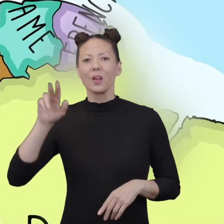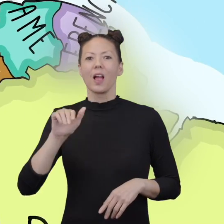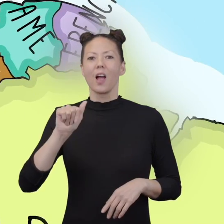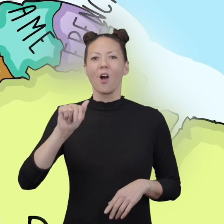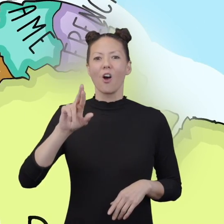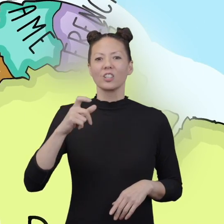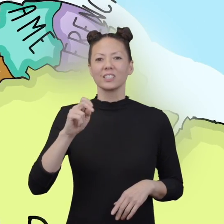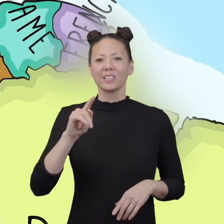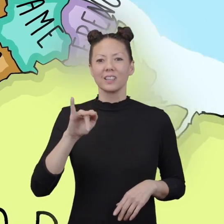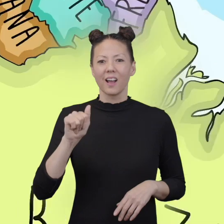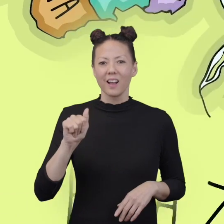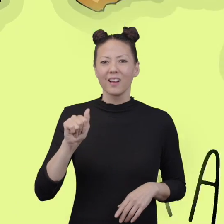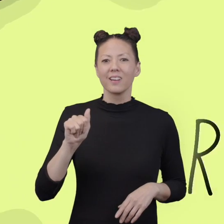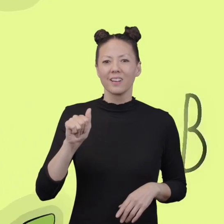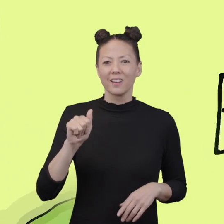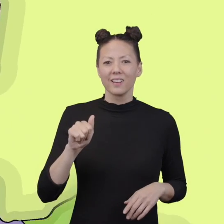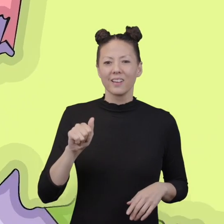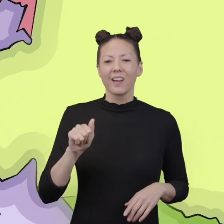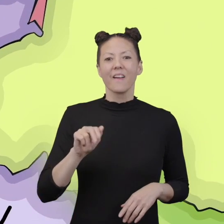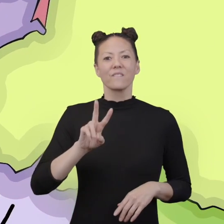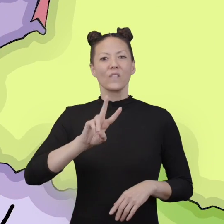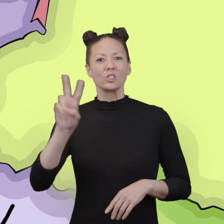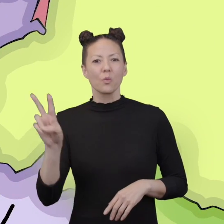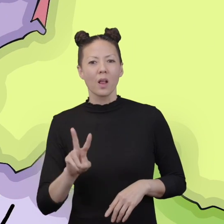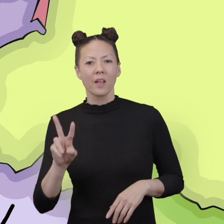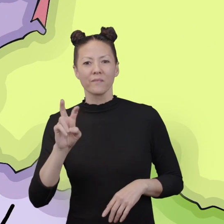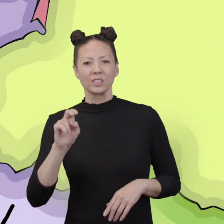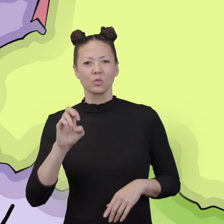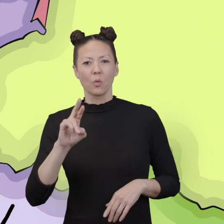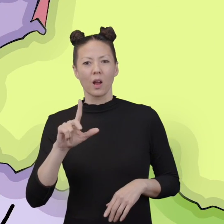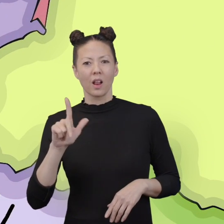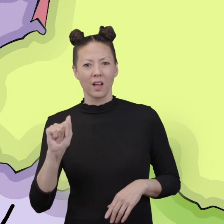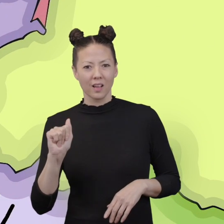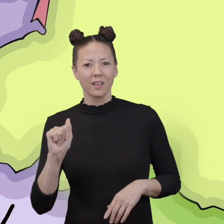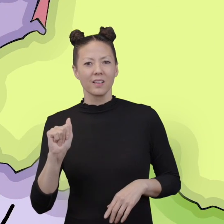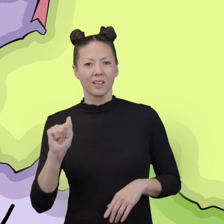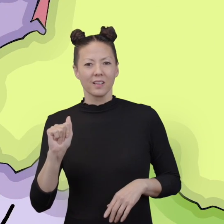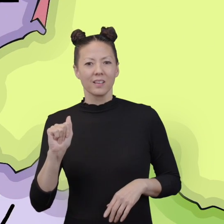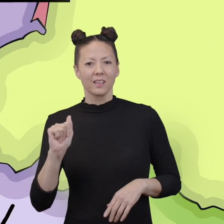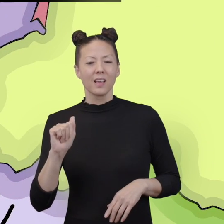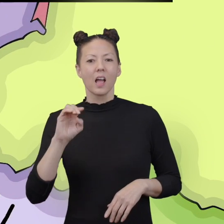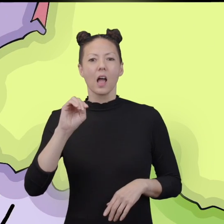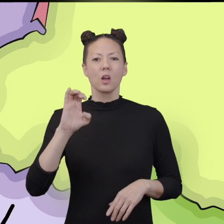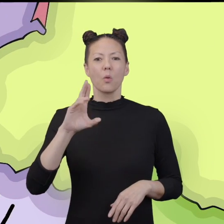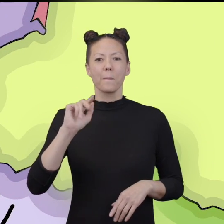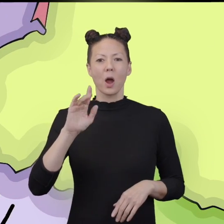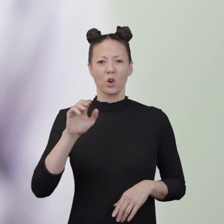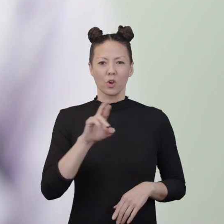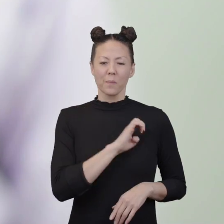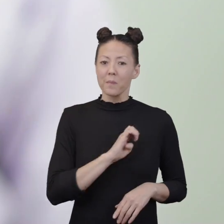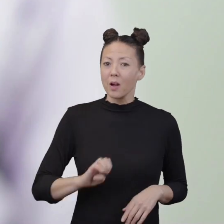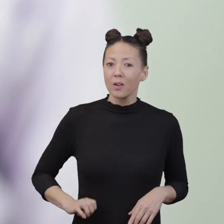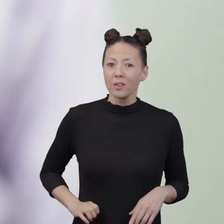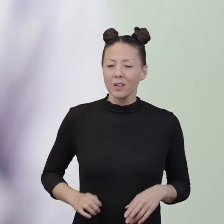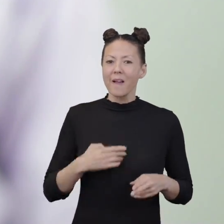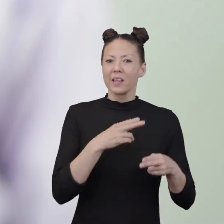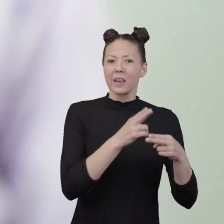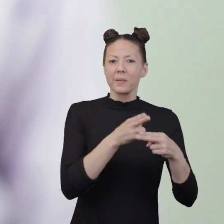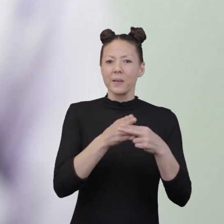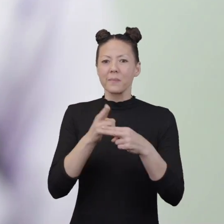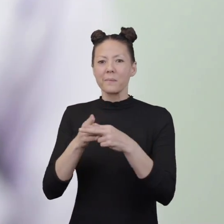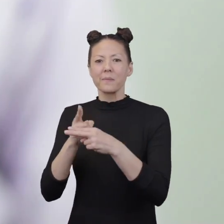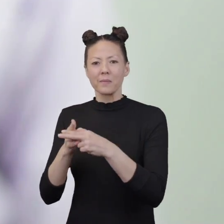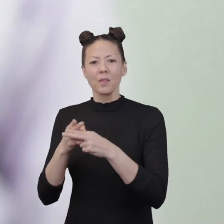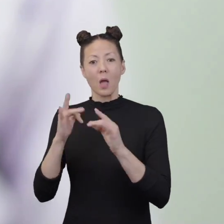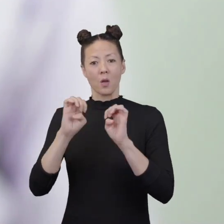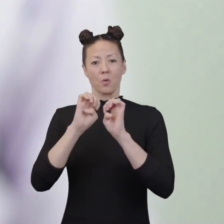Venezuela, and Ecuador, which gets its name because the equator cuts right through it. Spanish is the